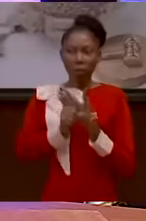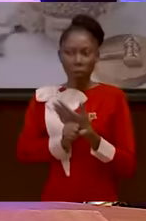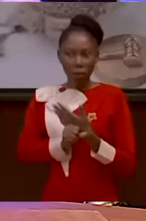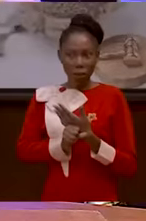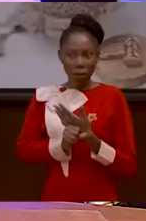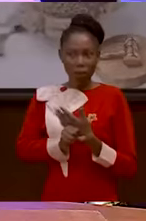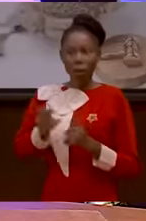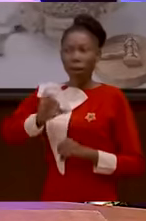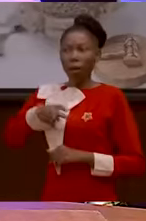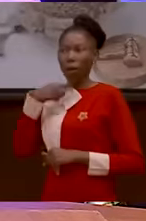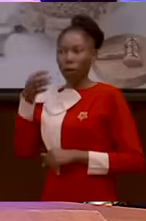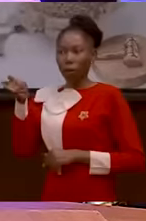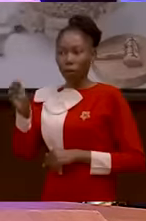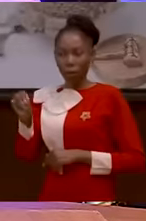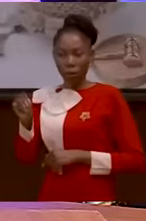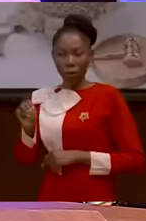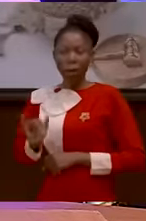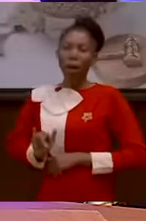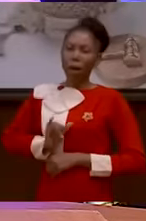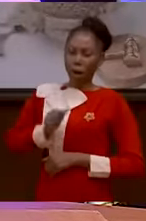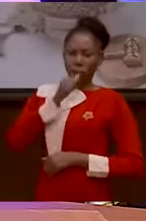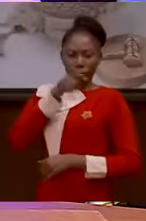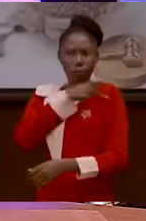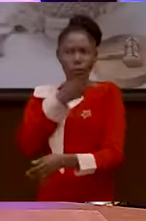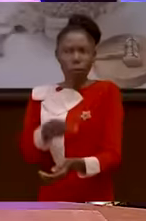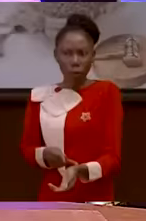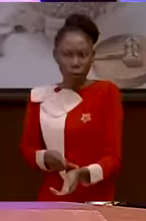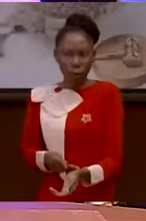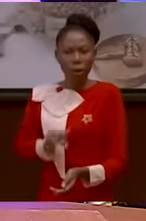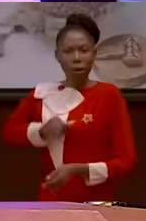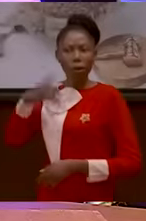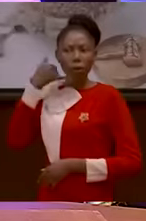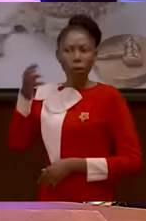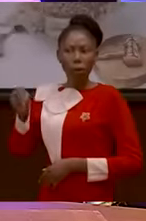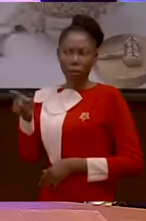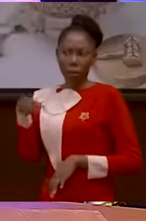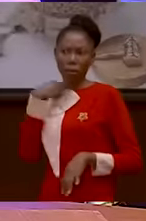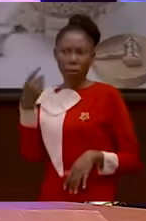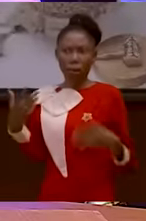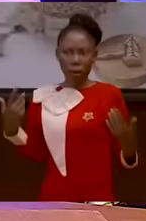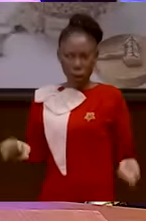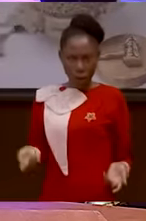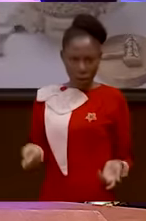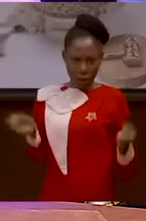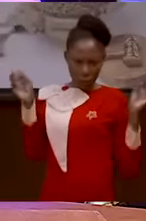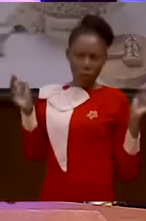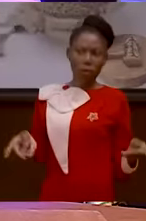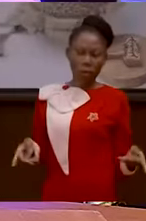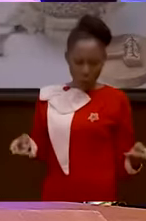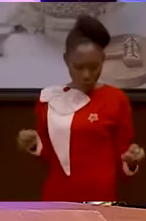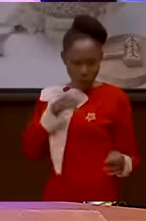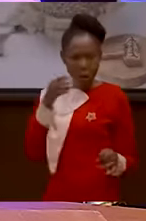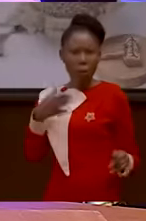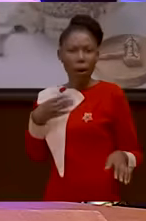line, I told him that I'm pregnant. I told him, I actually called him. Then he said he cannot do anything, that is not his